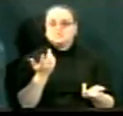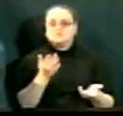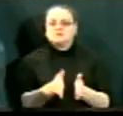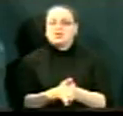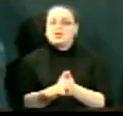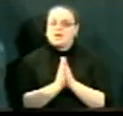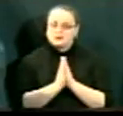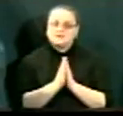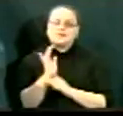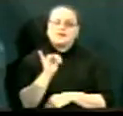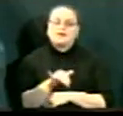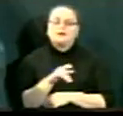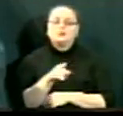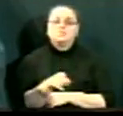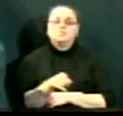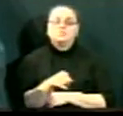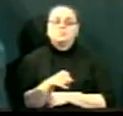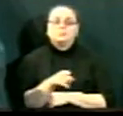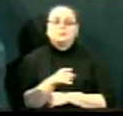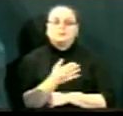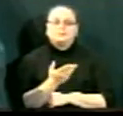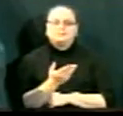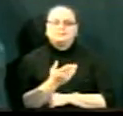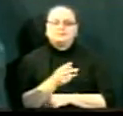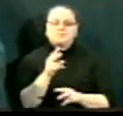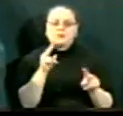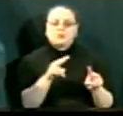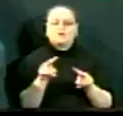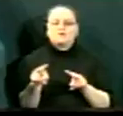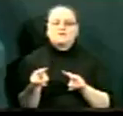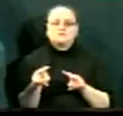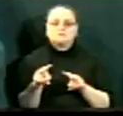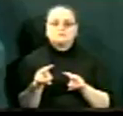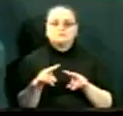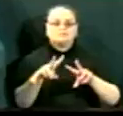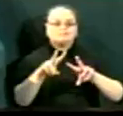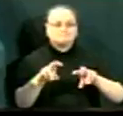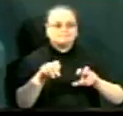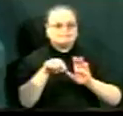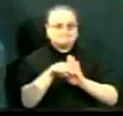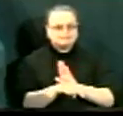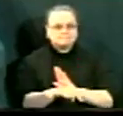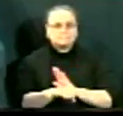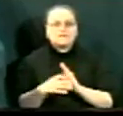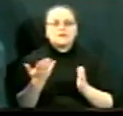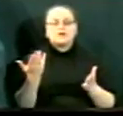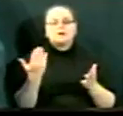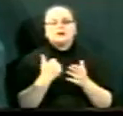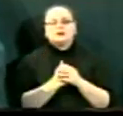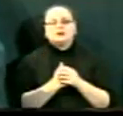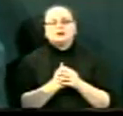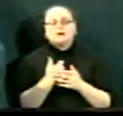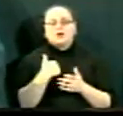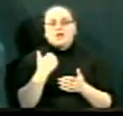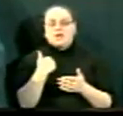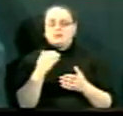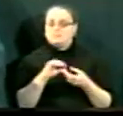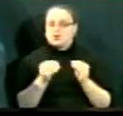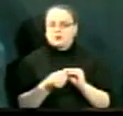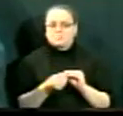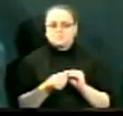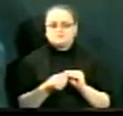ask that you look at this thoroughly. And, I have the numbers,